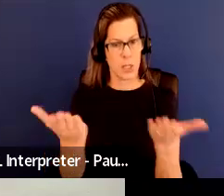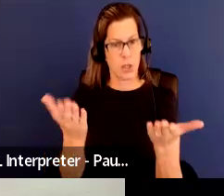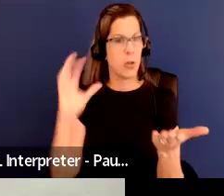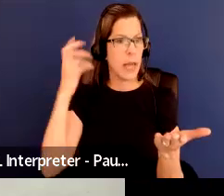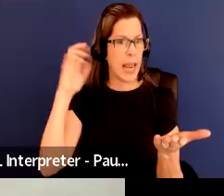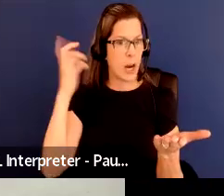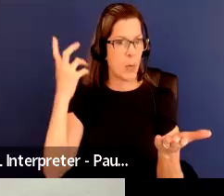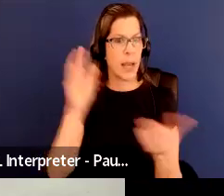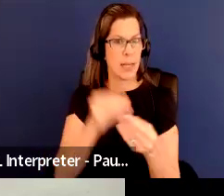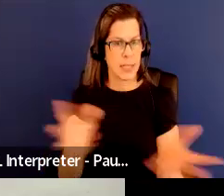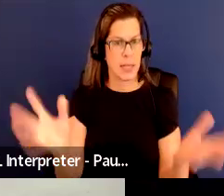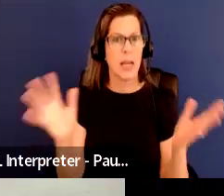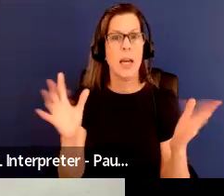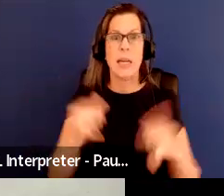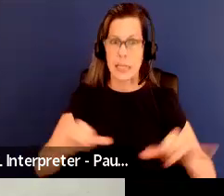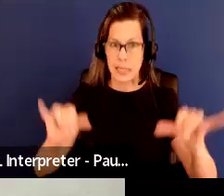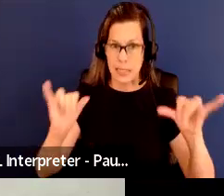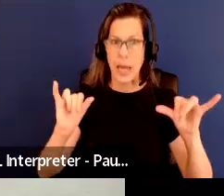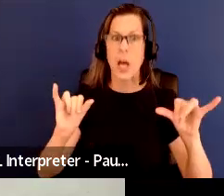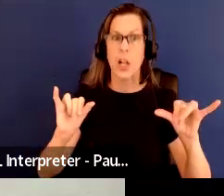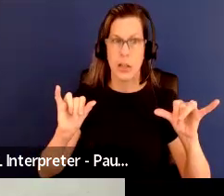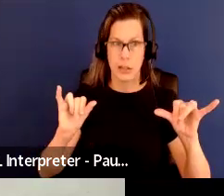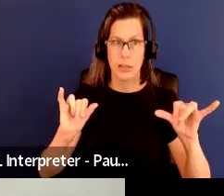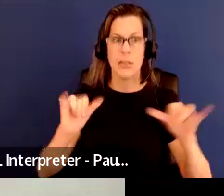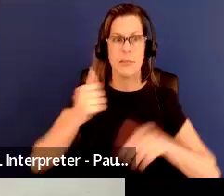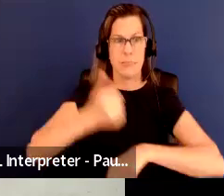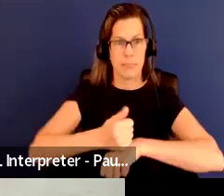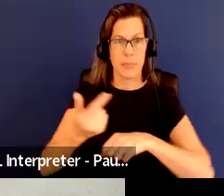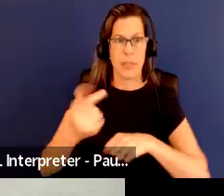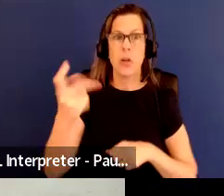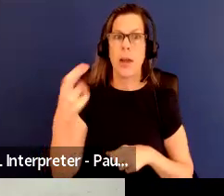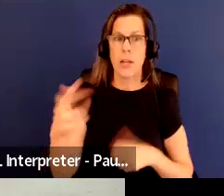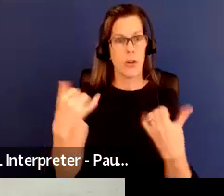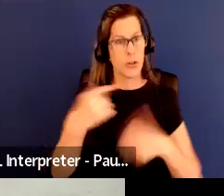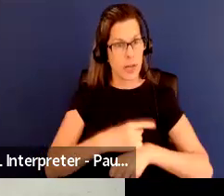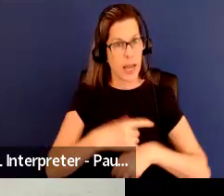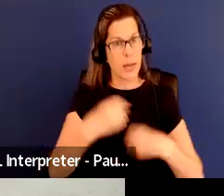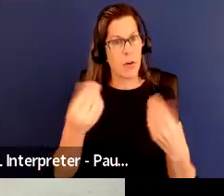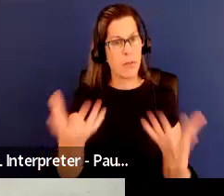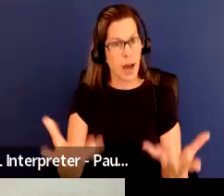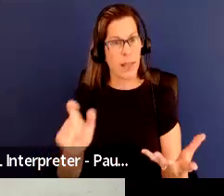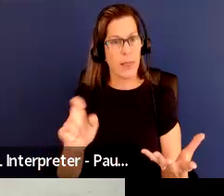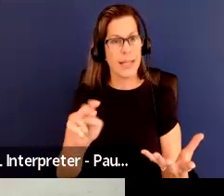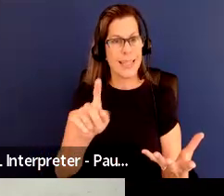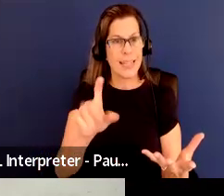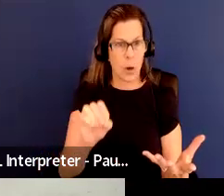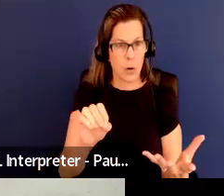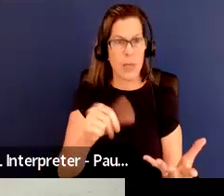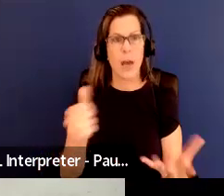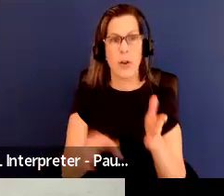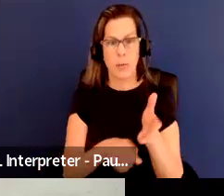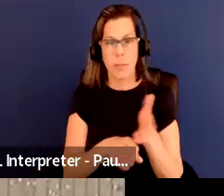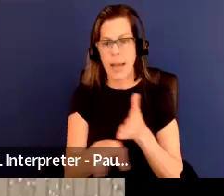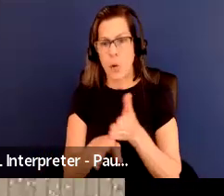del Campesino, they are still in Granger today, providing Latino and other minorities an avenue for communication.